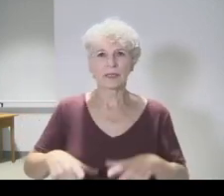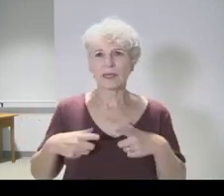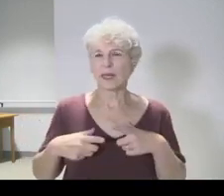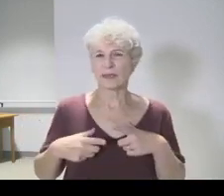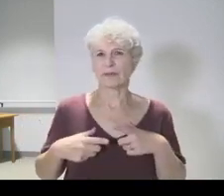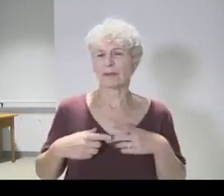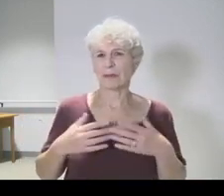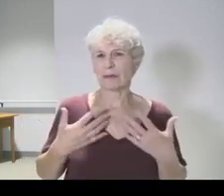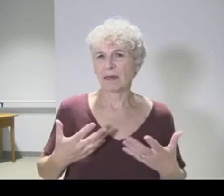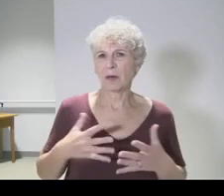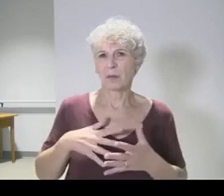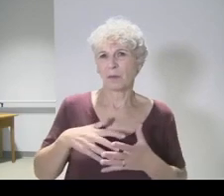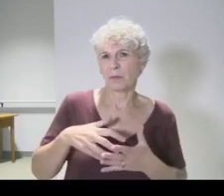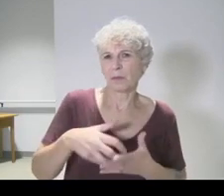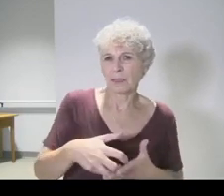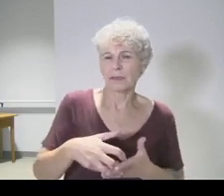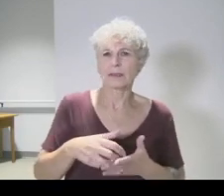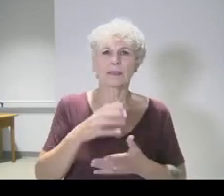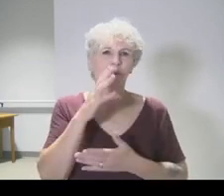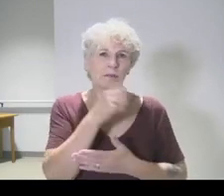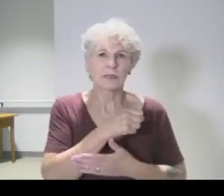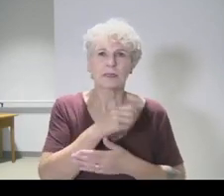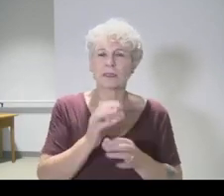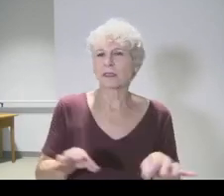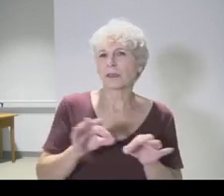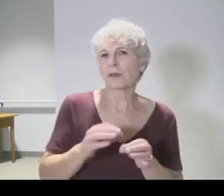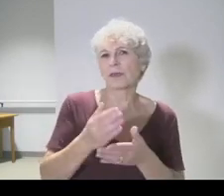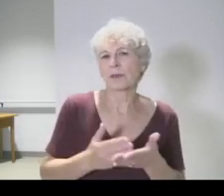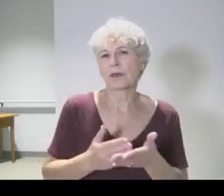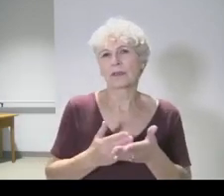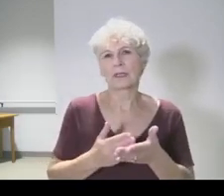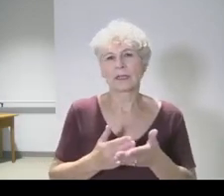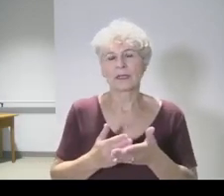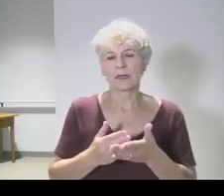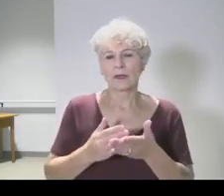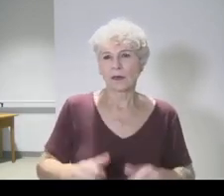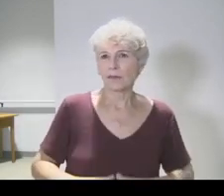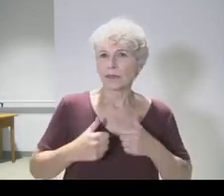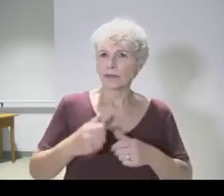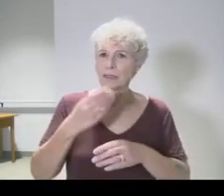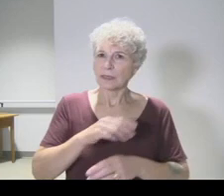anemic. They'll be missing an important piece of abiding in Christ.